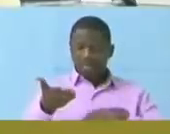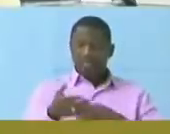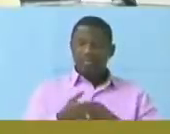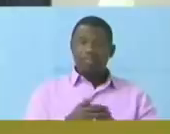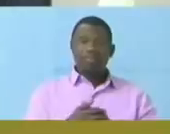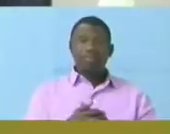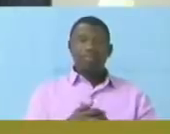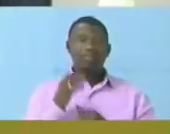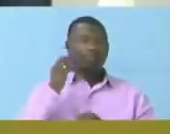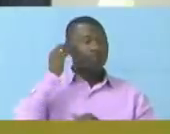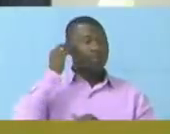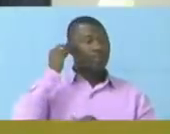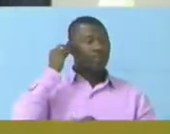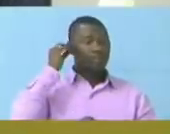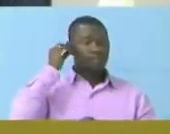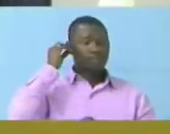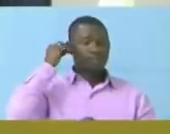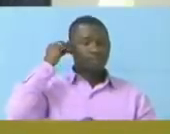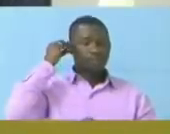and